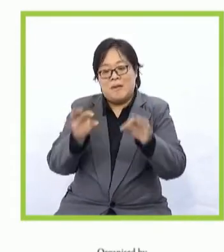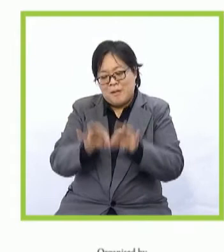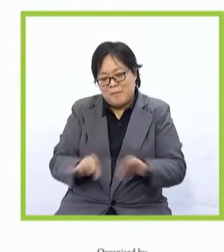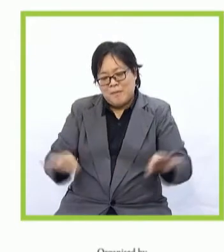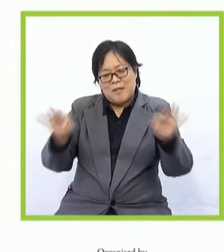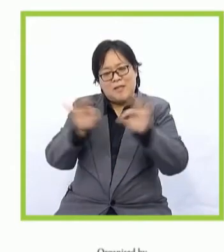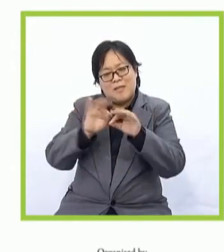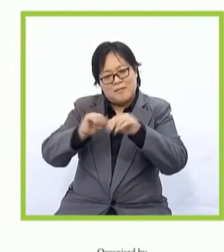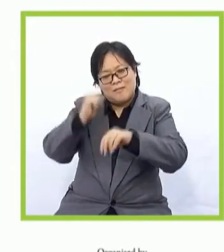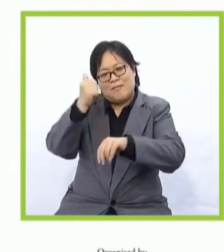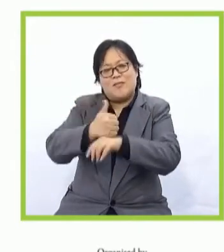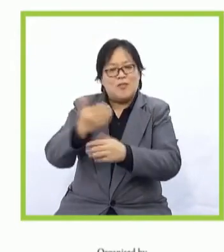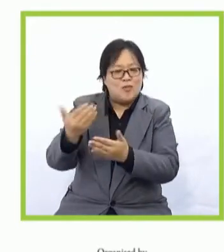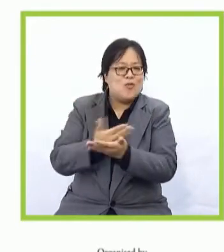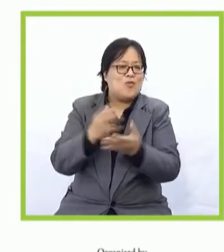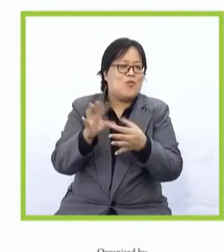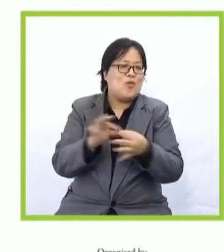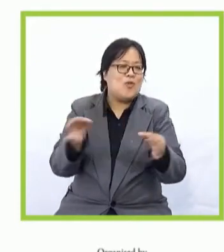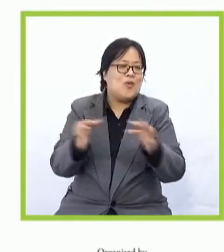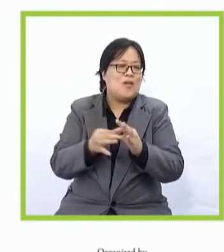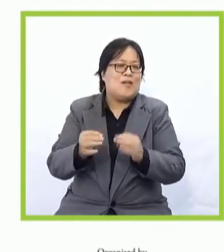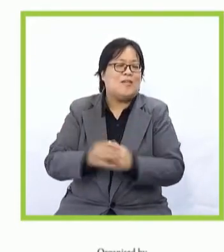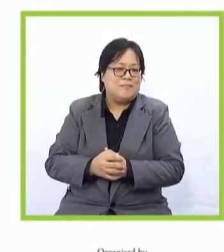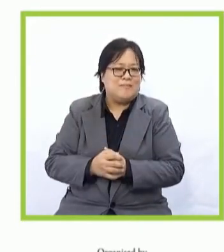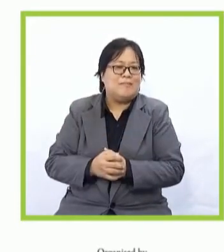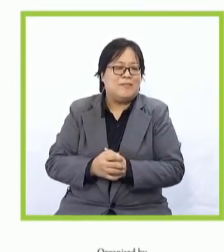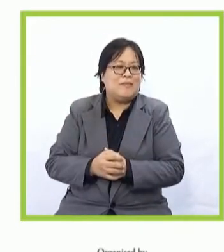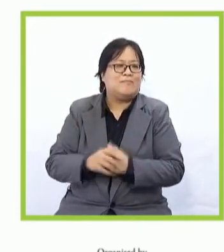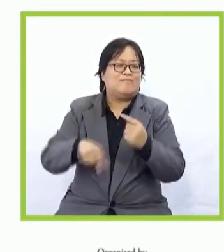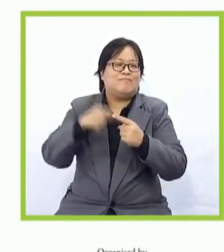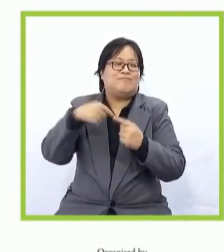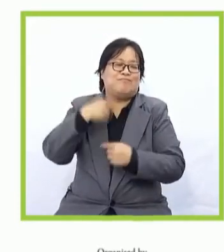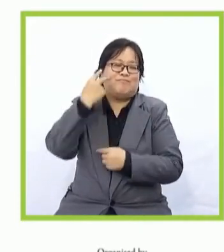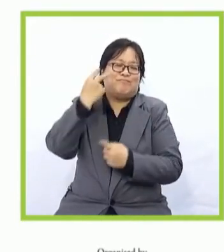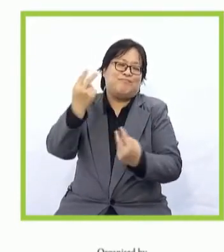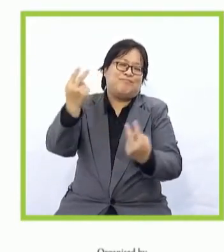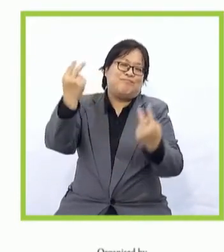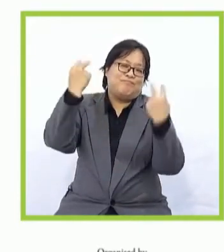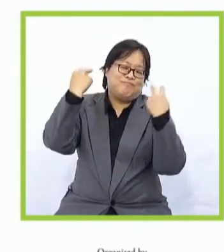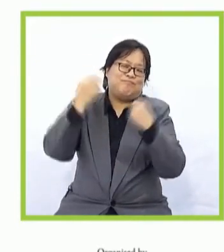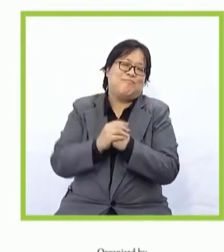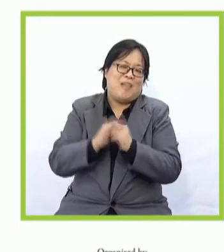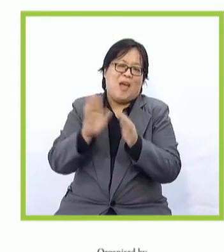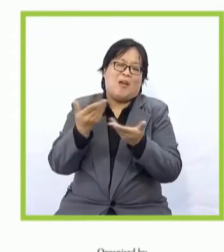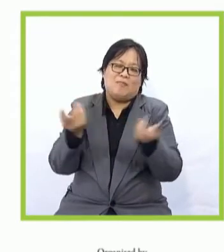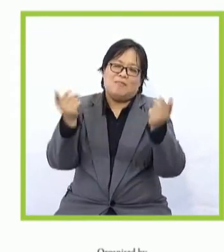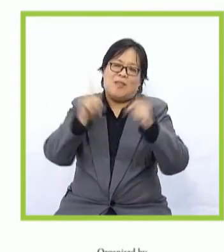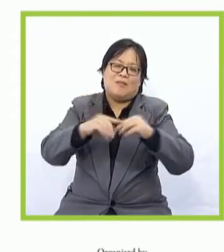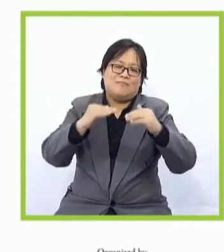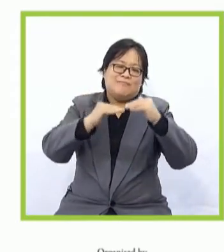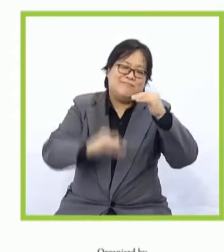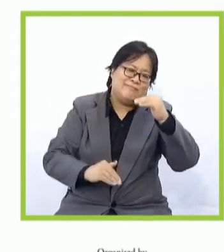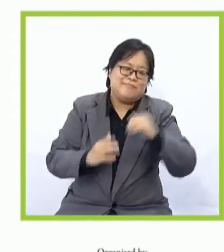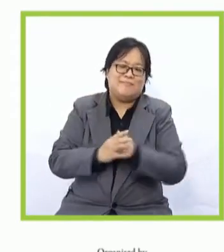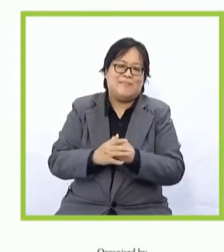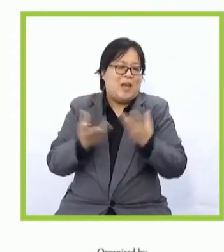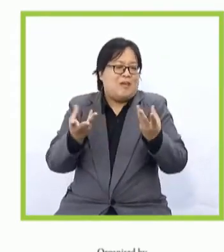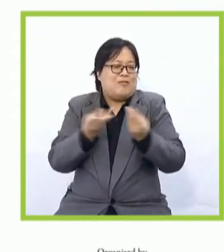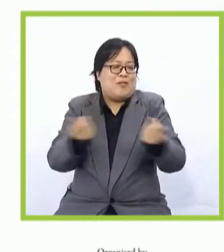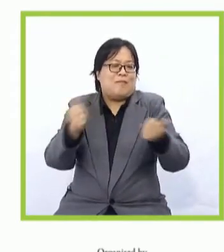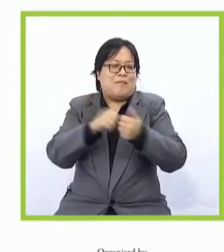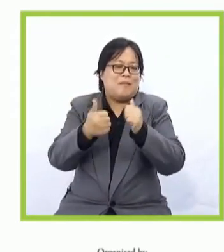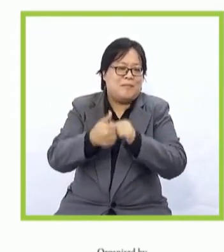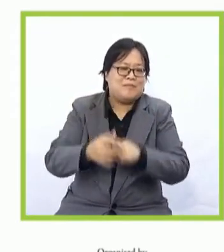to create a new story. Whenever I looked back at how inequality had been tackled, it always took a